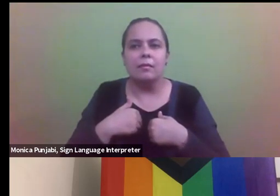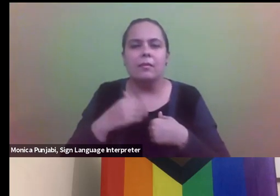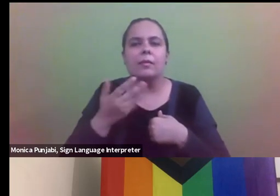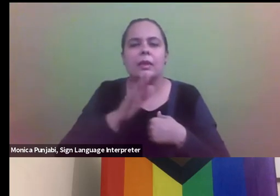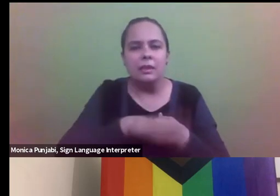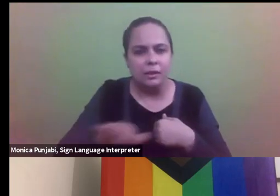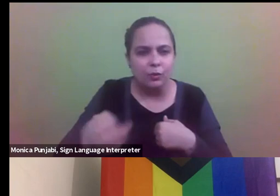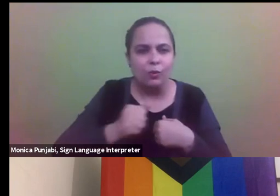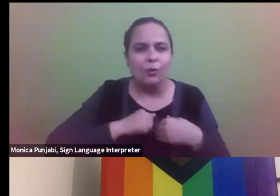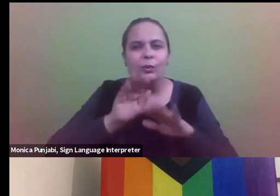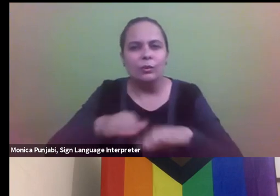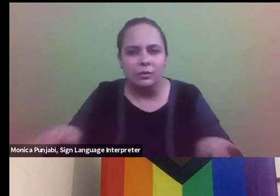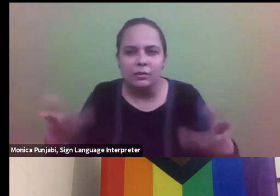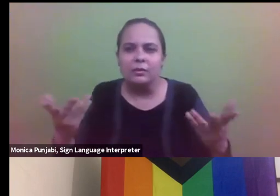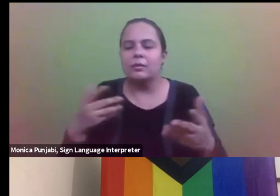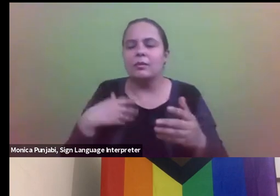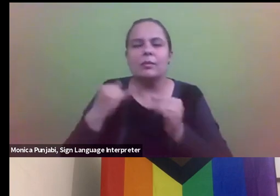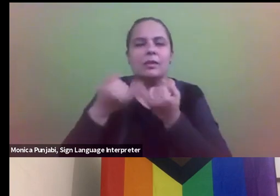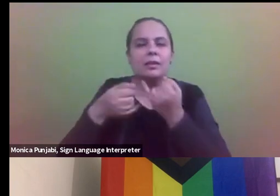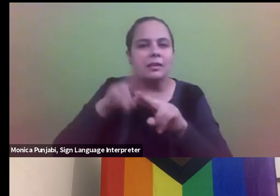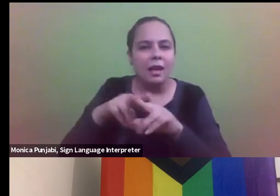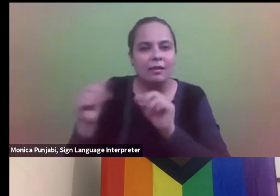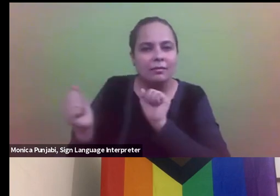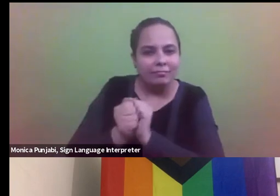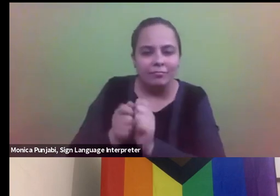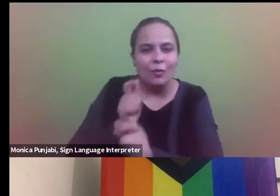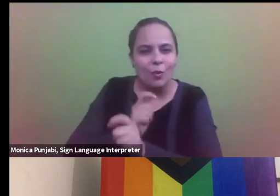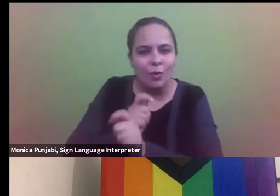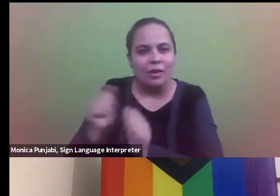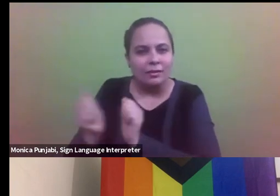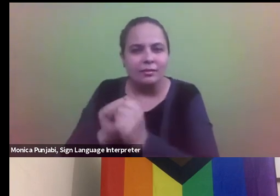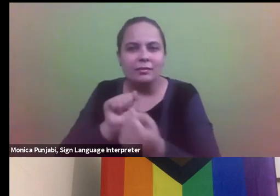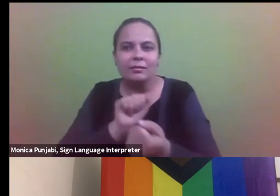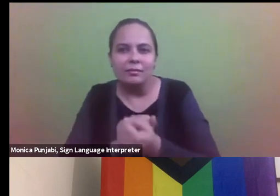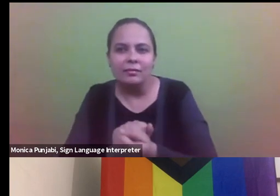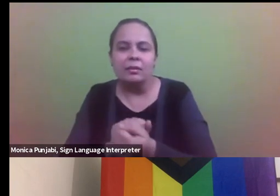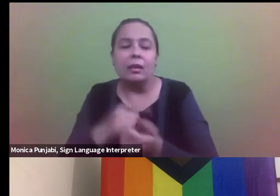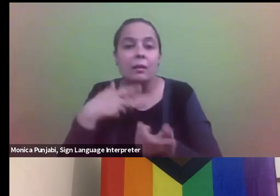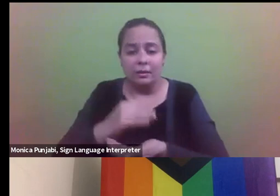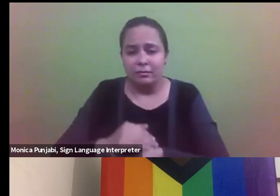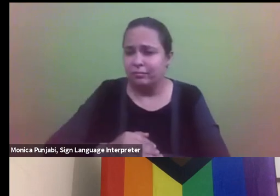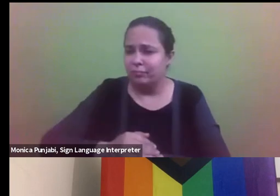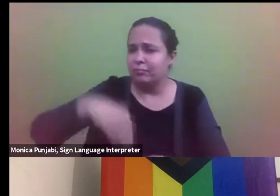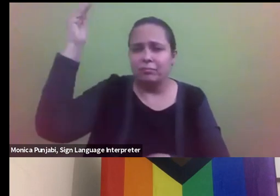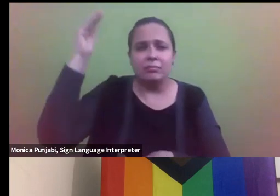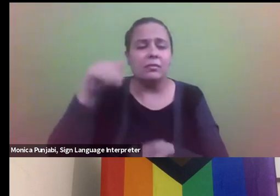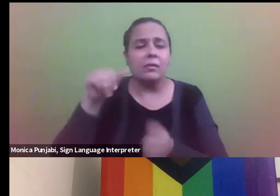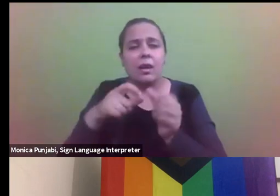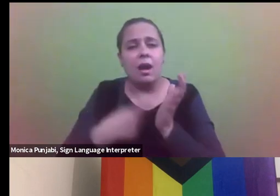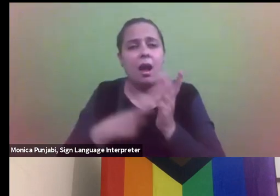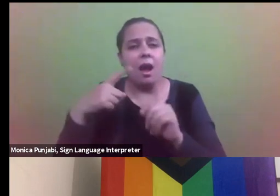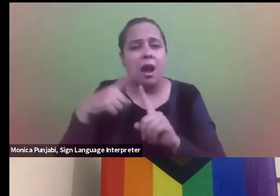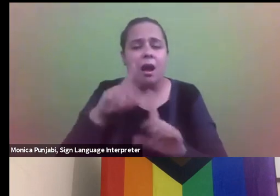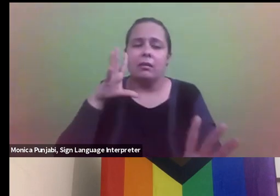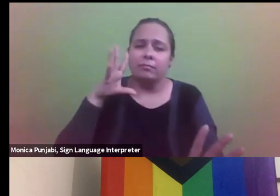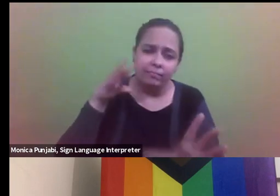with co-workers and things like that. I didn't grow up with like art around me. I didn't always relate to art because